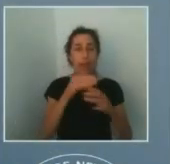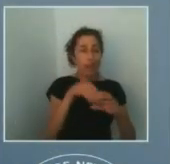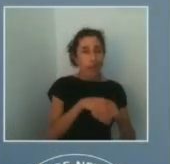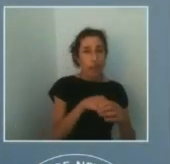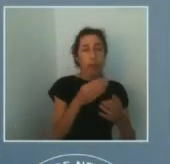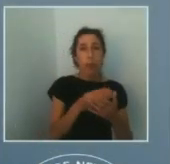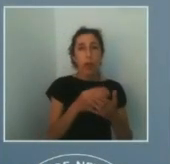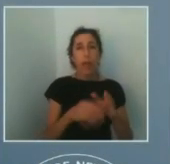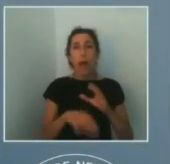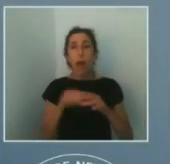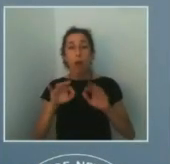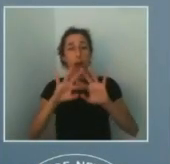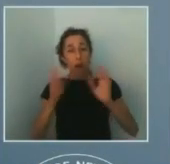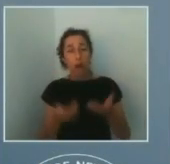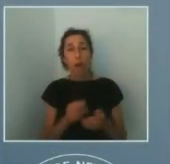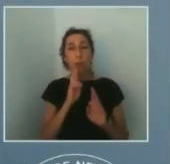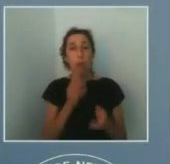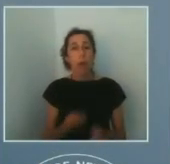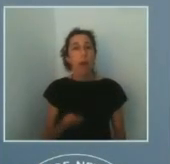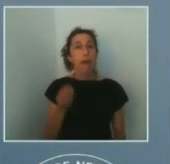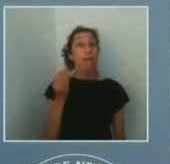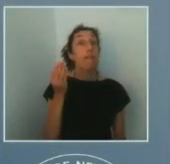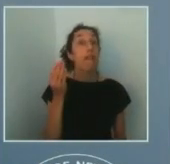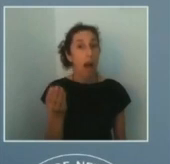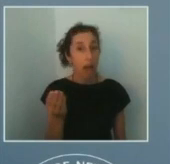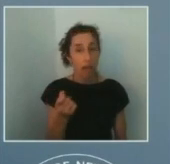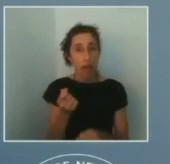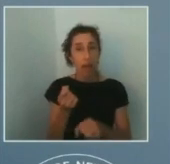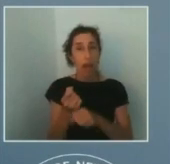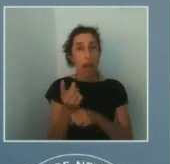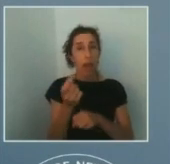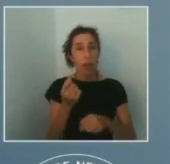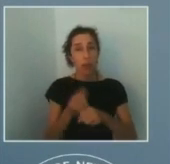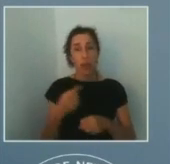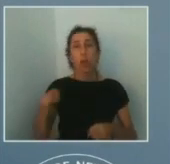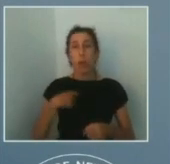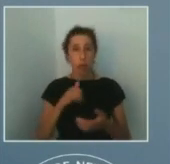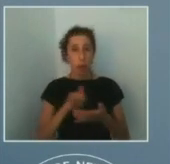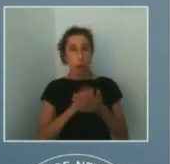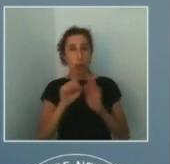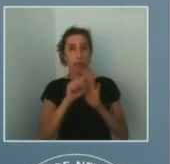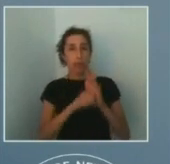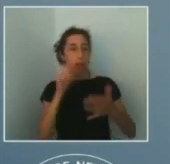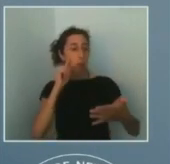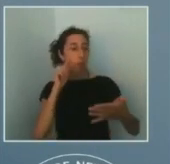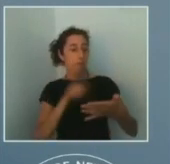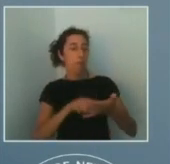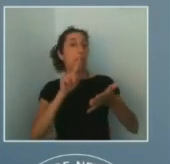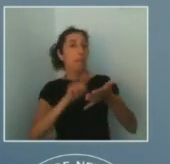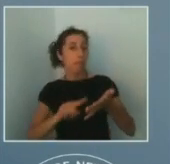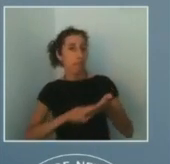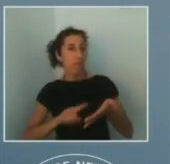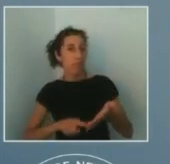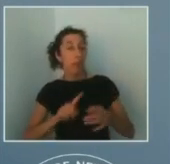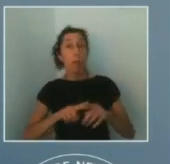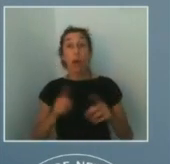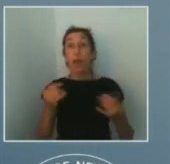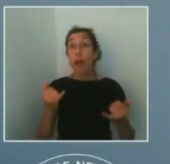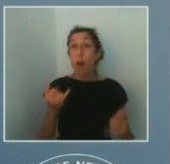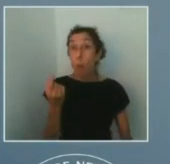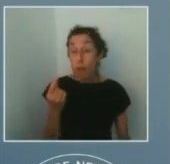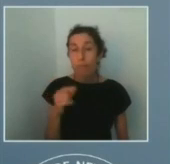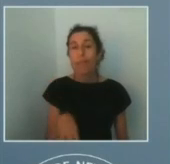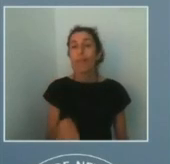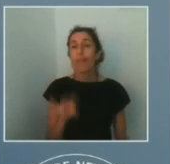what they're alleging is that the NRA had a surplus of $27.8 million in